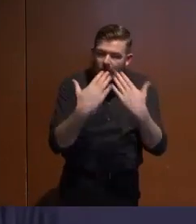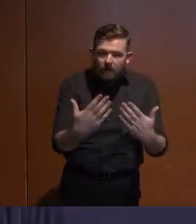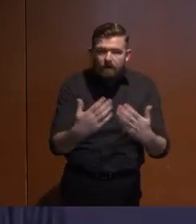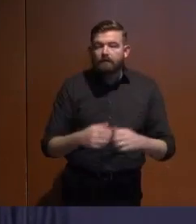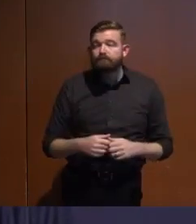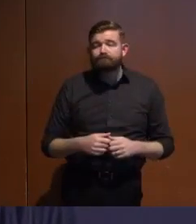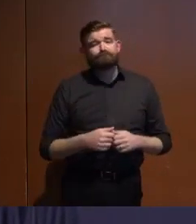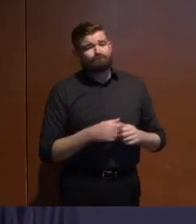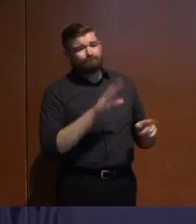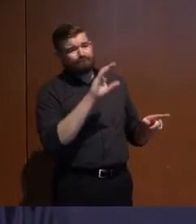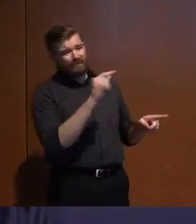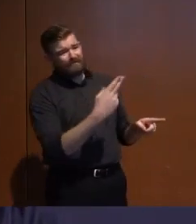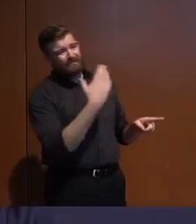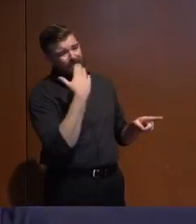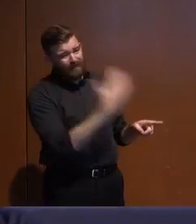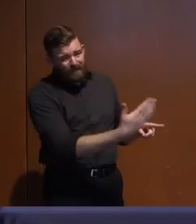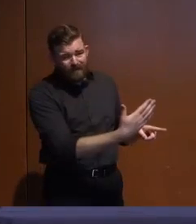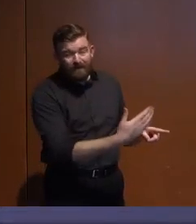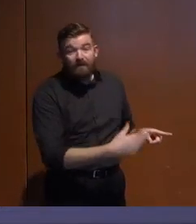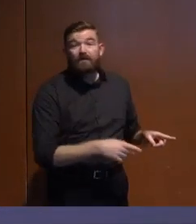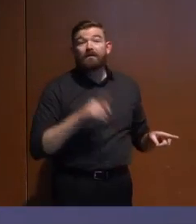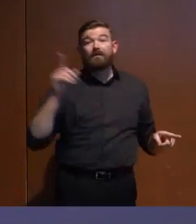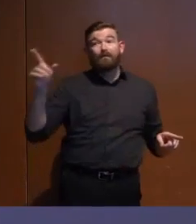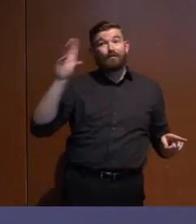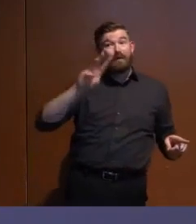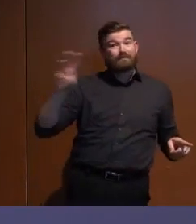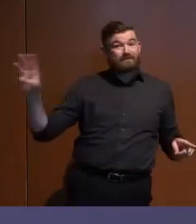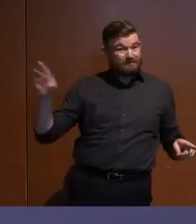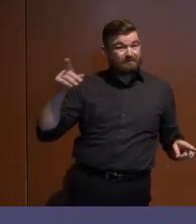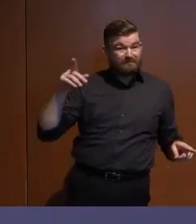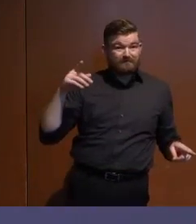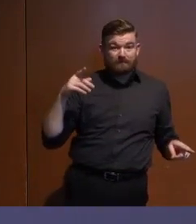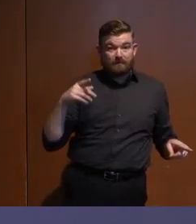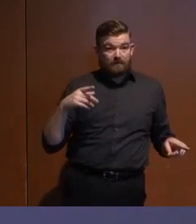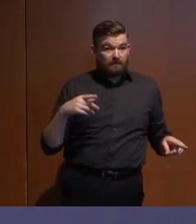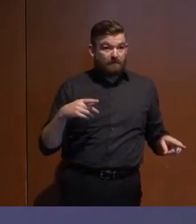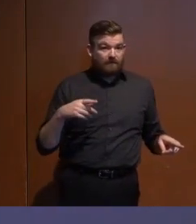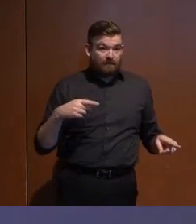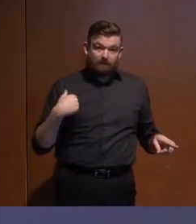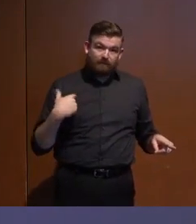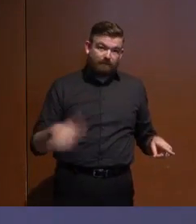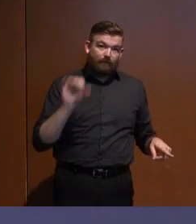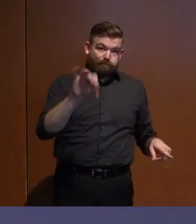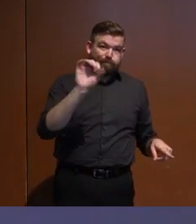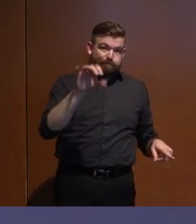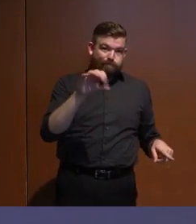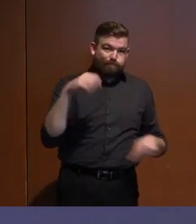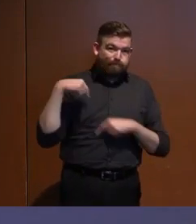enough. That's the website. It's, as you've just heard, multifaceted,